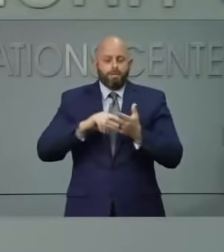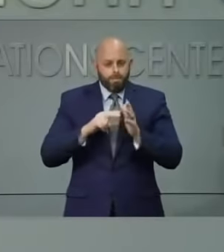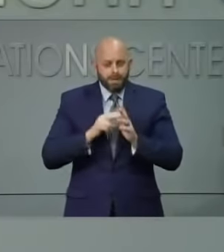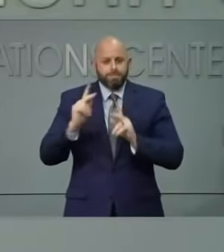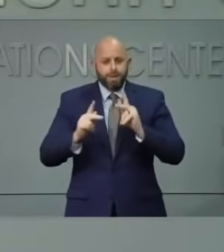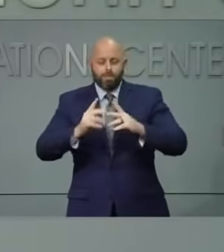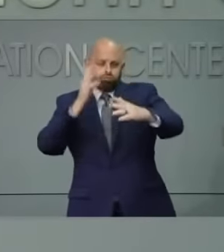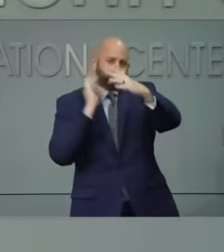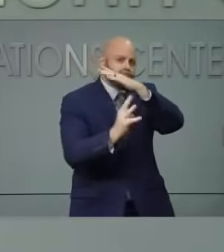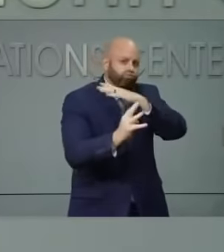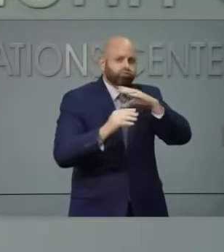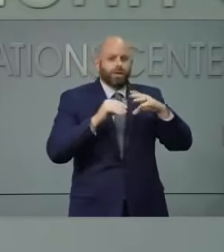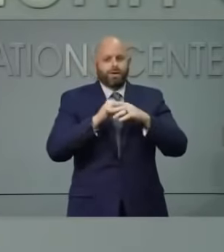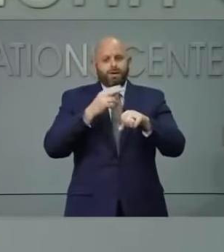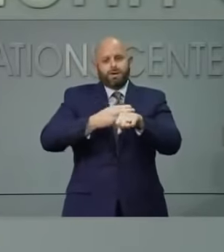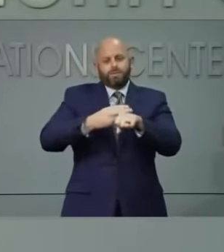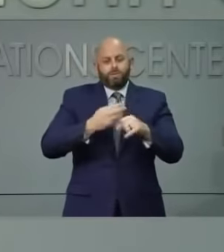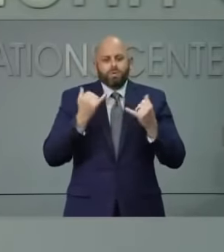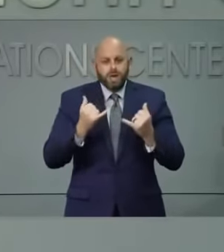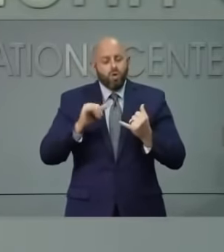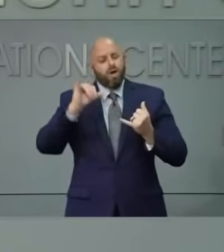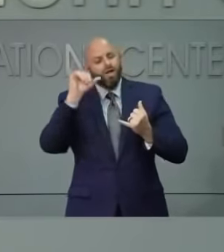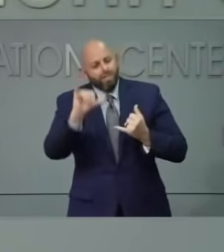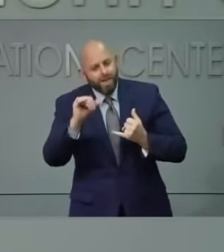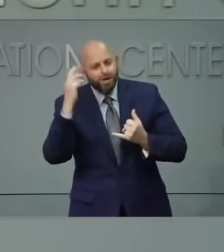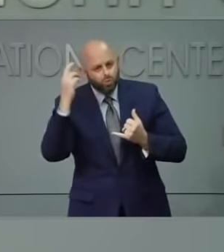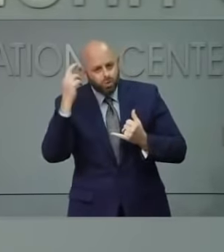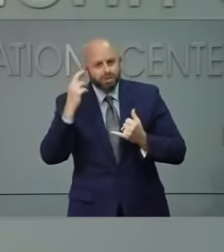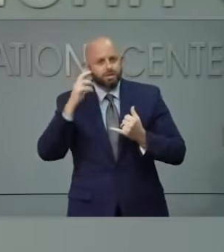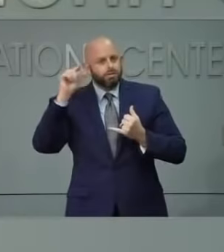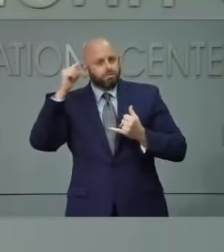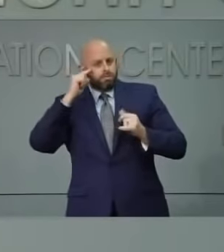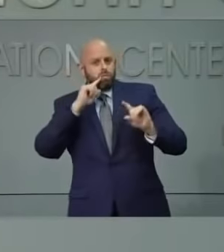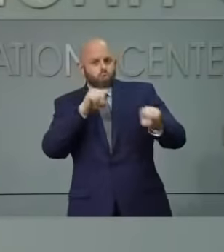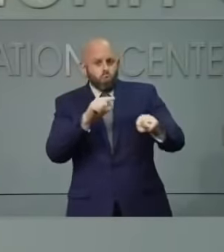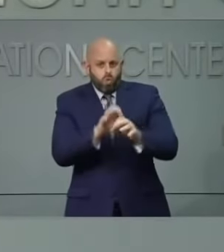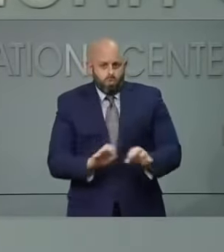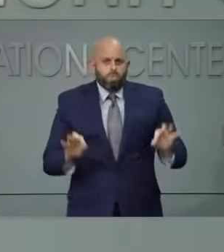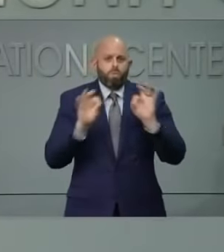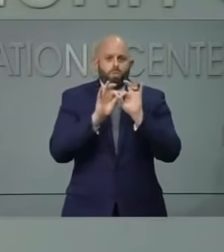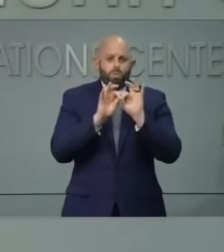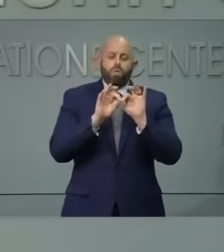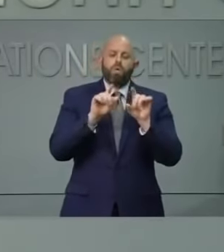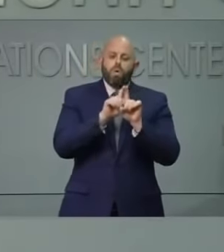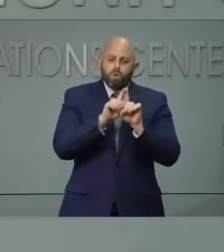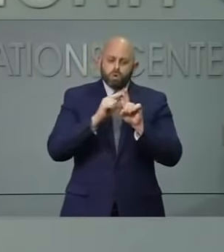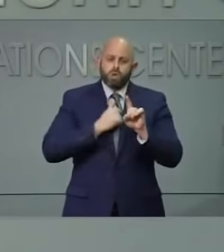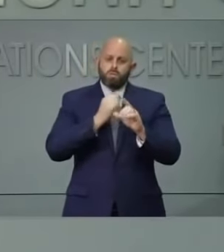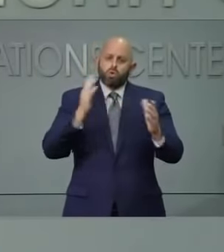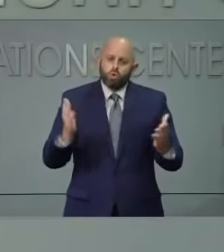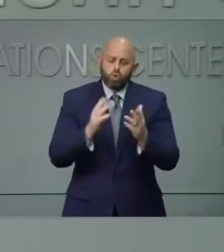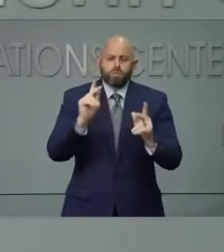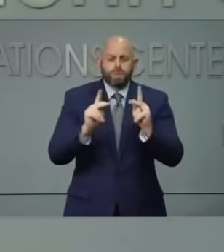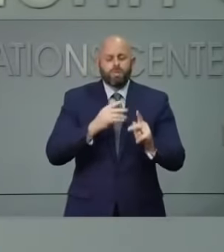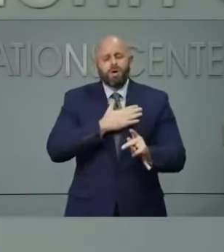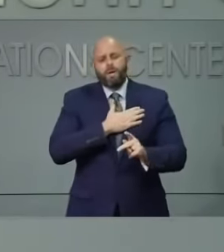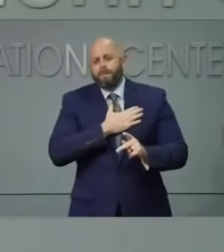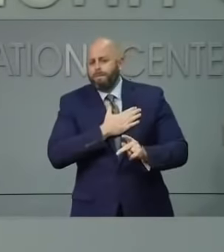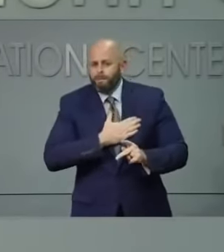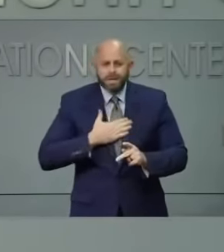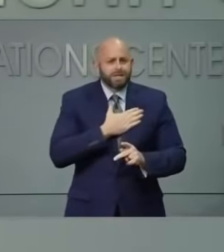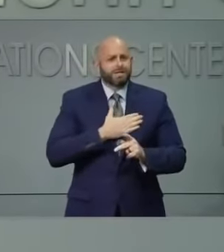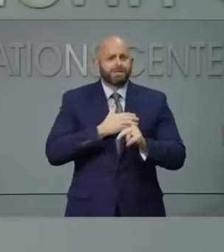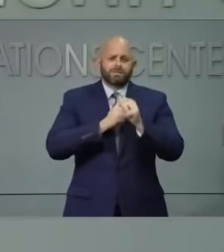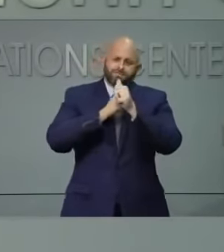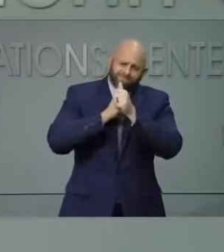this executive order is important, and that's why I am urging North Carolinians to pull together